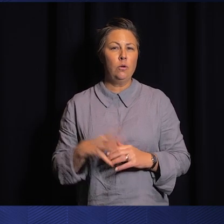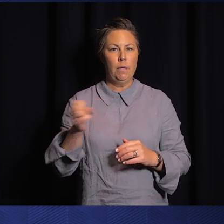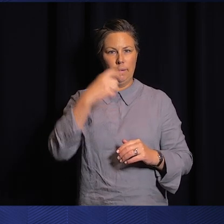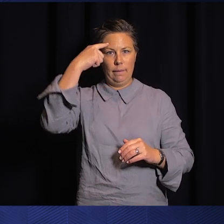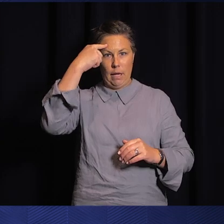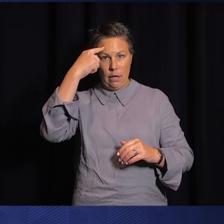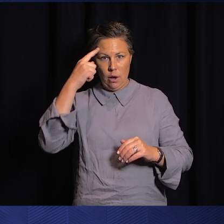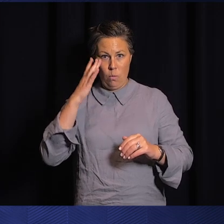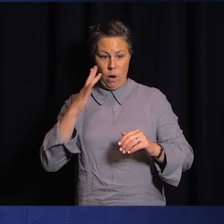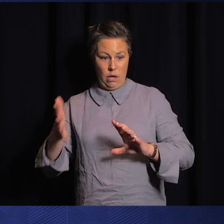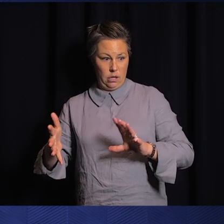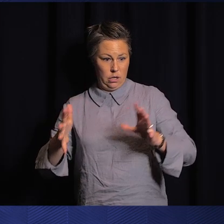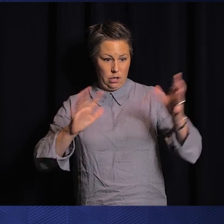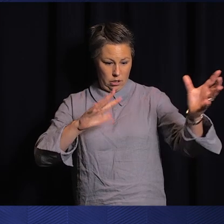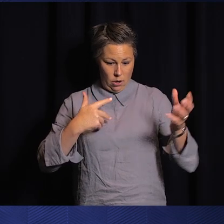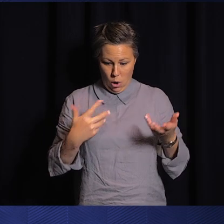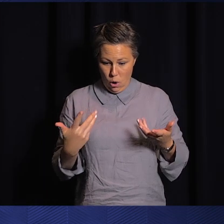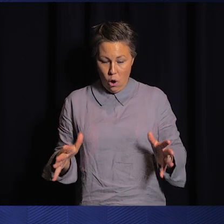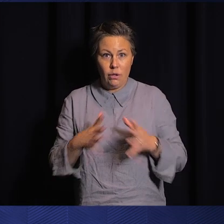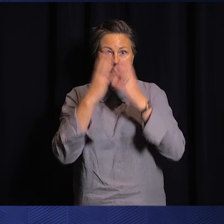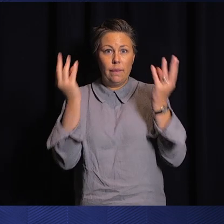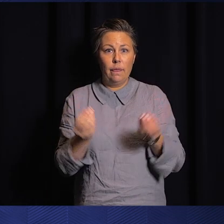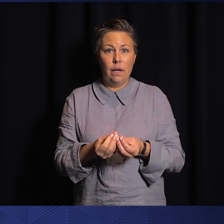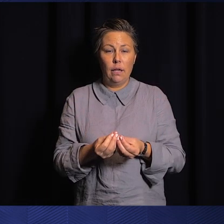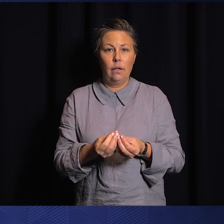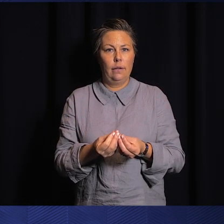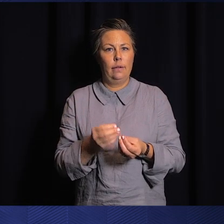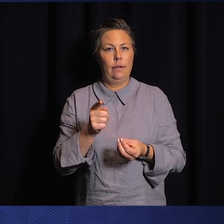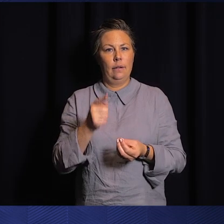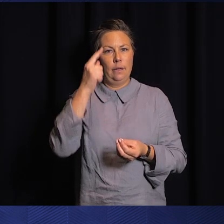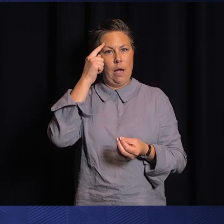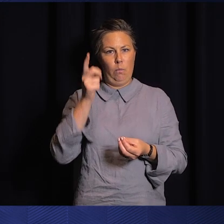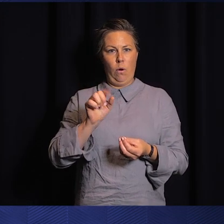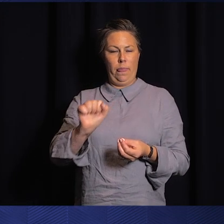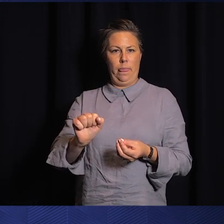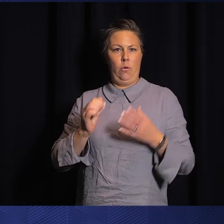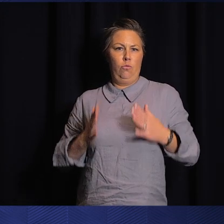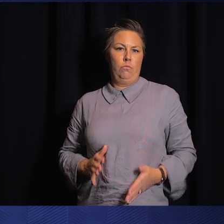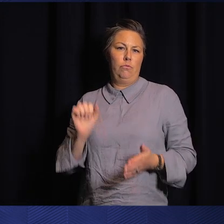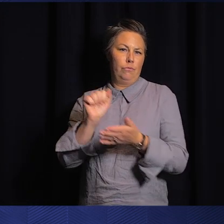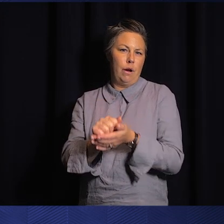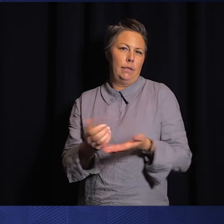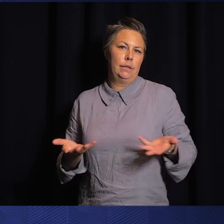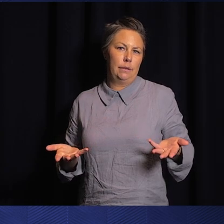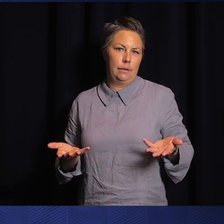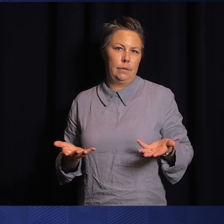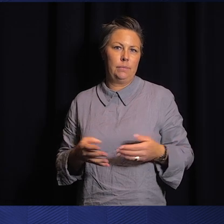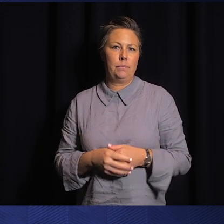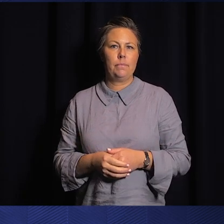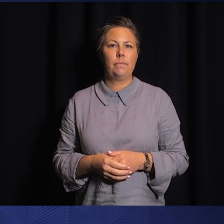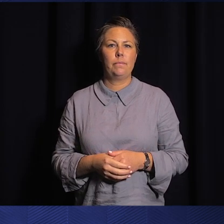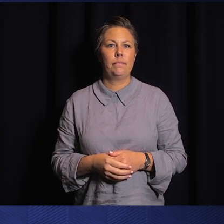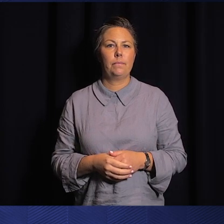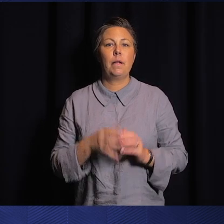disaster displacement. And the first one I would like to make is that there is a necessity of human rights integration